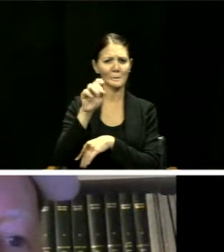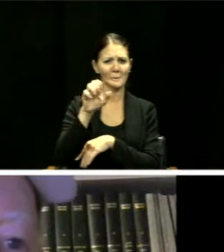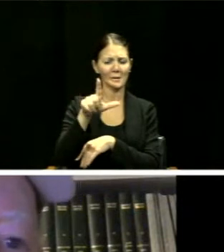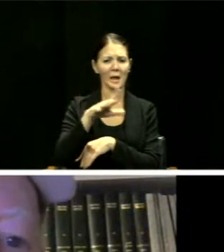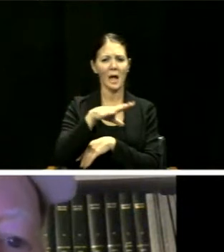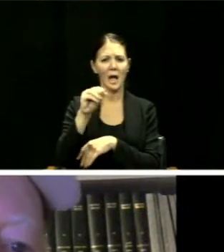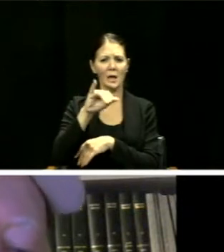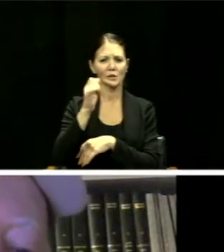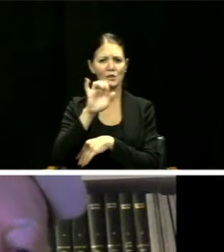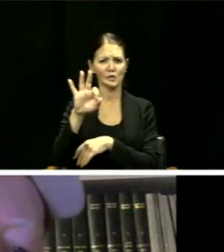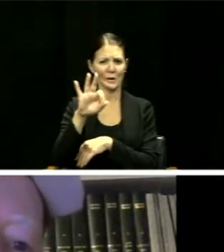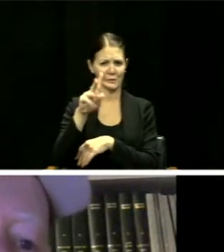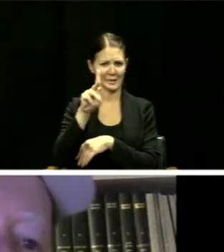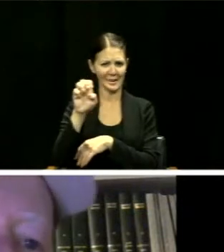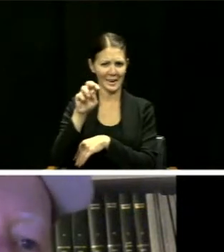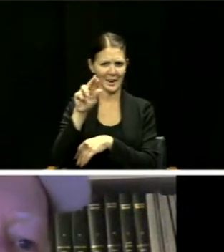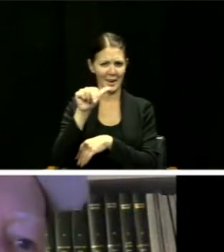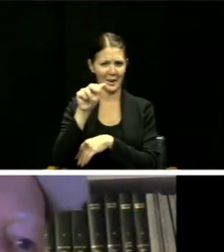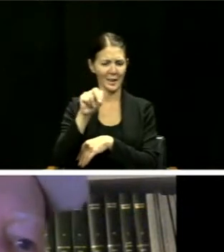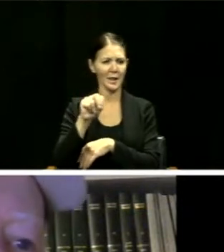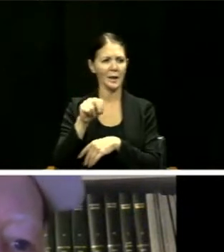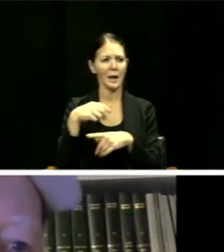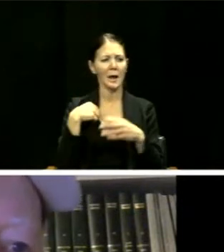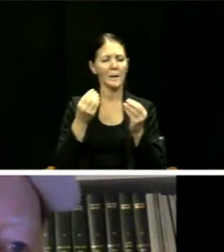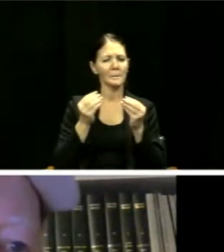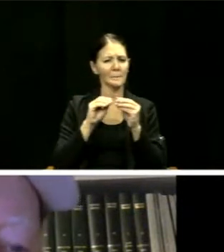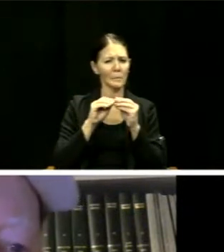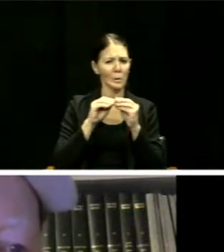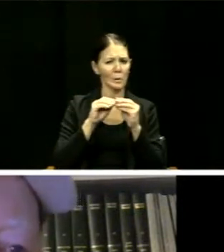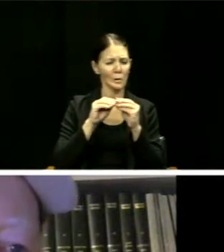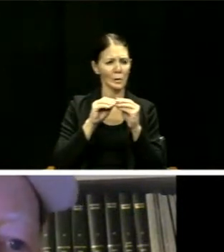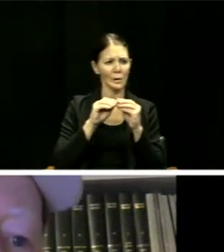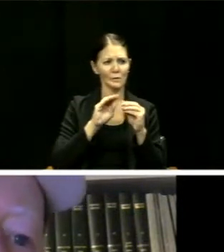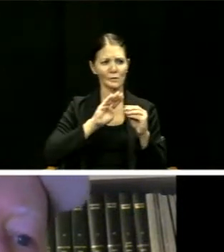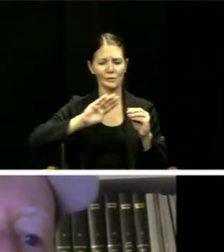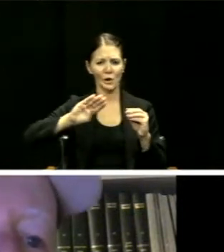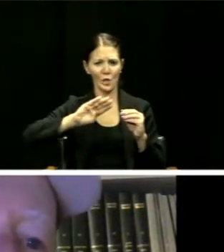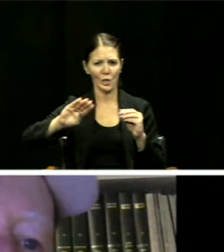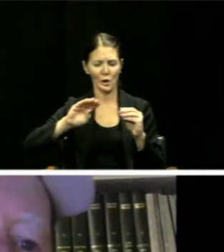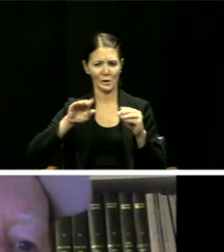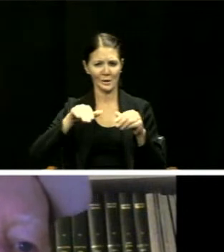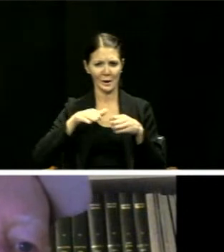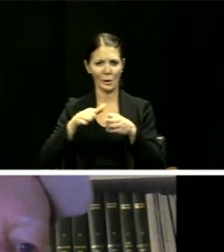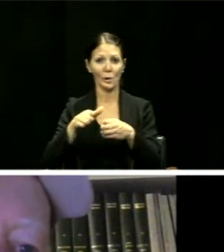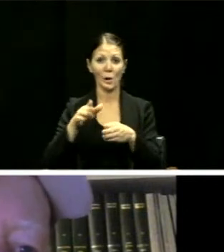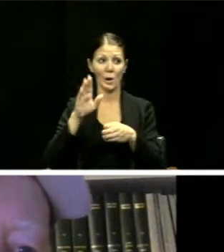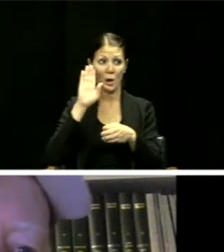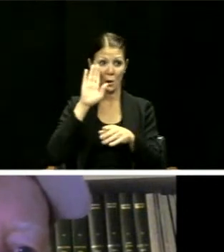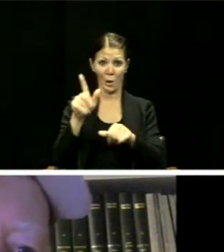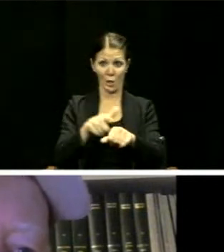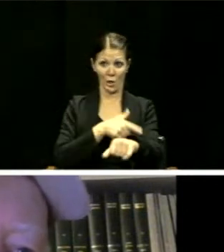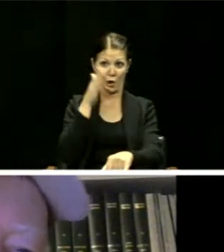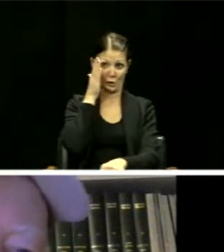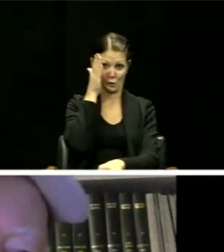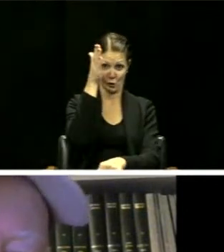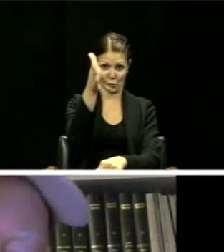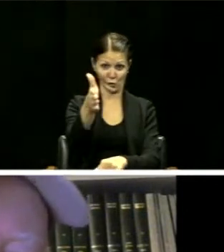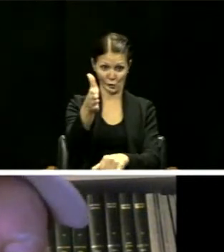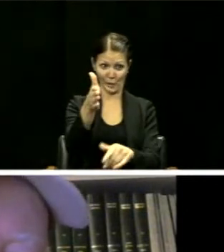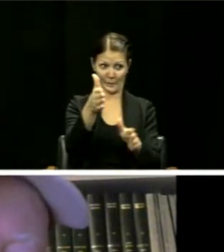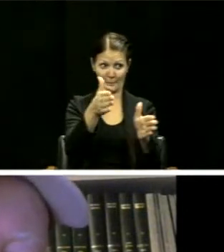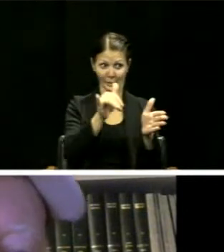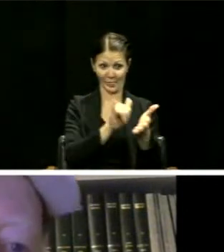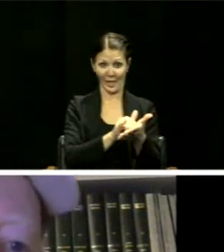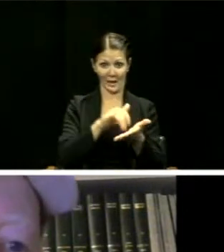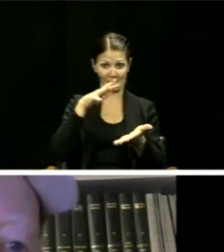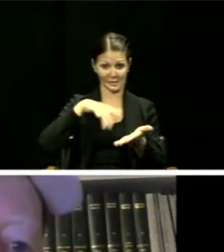Jeff Keenan's, but it's a little bit further downstream. Given the long-term nature of this